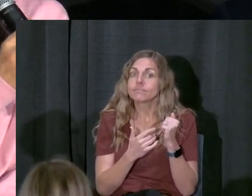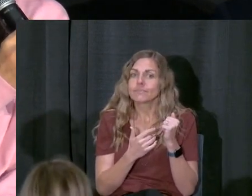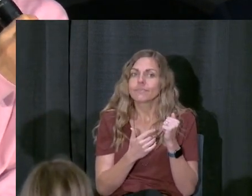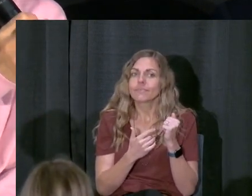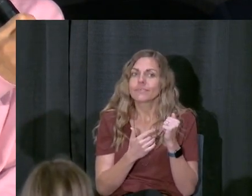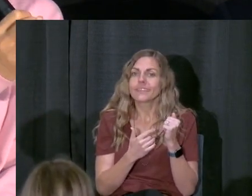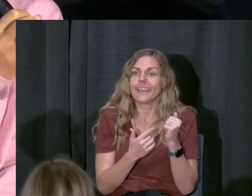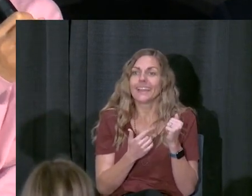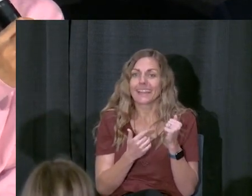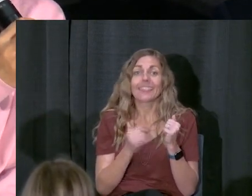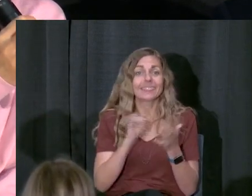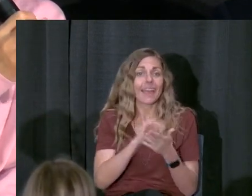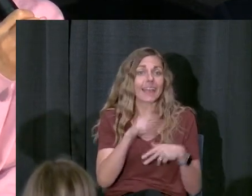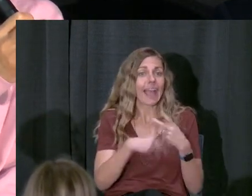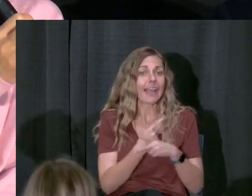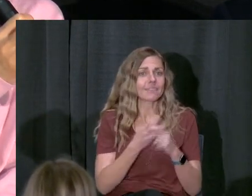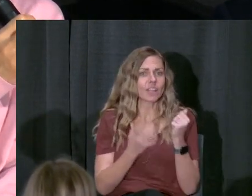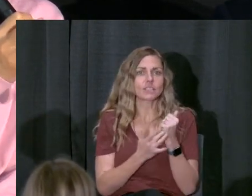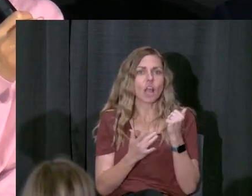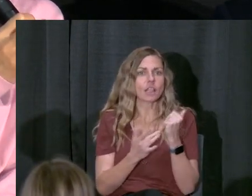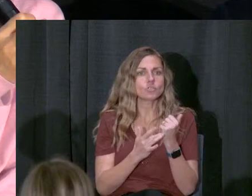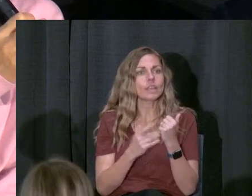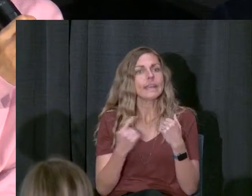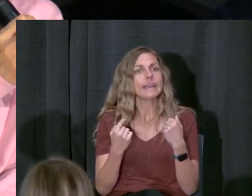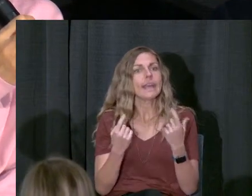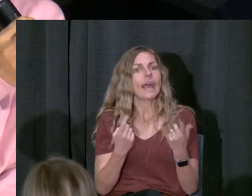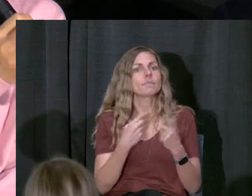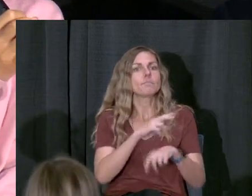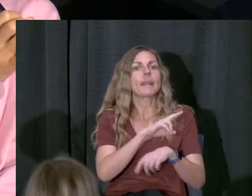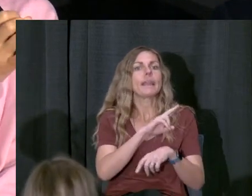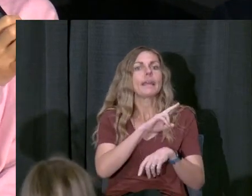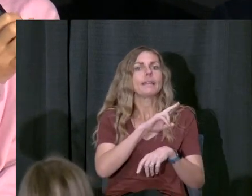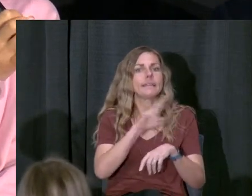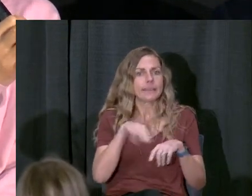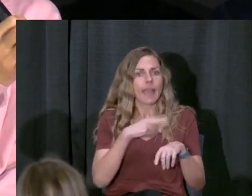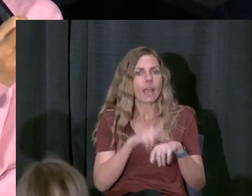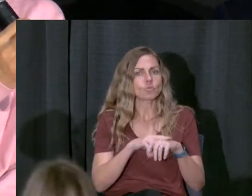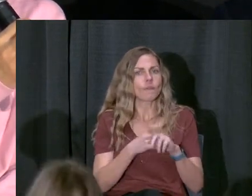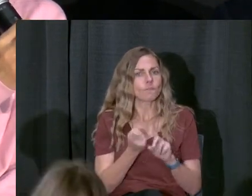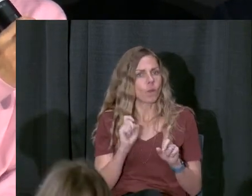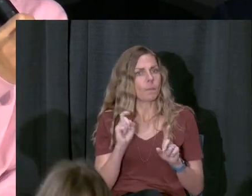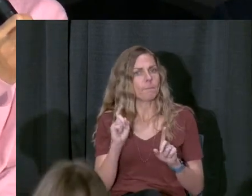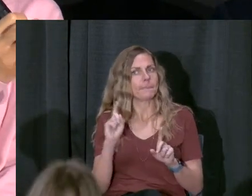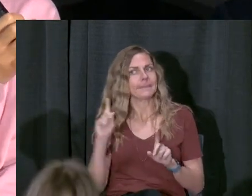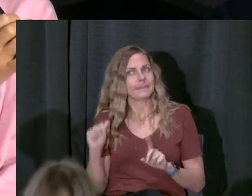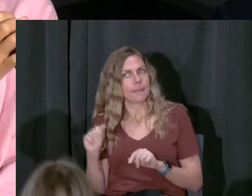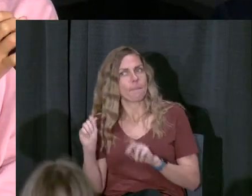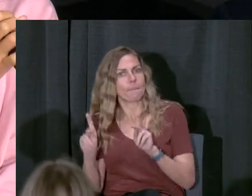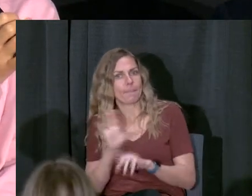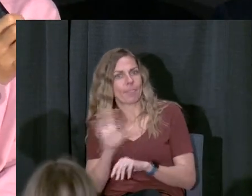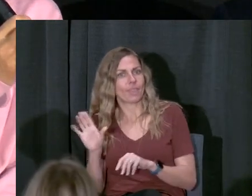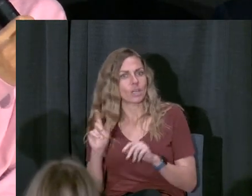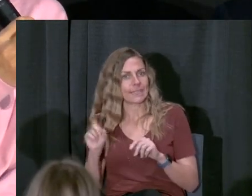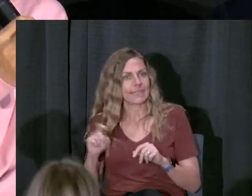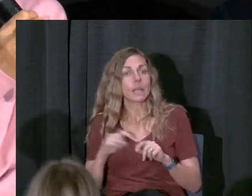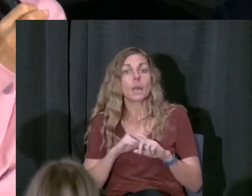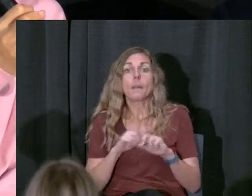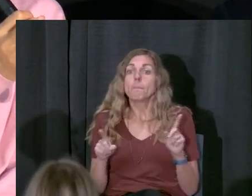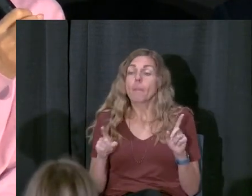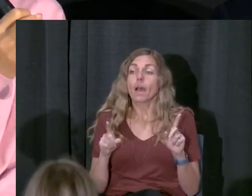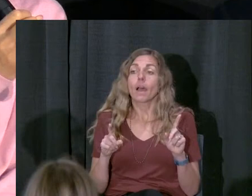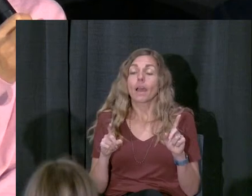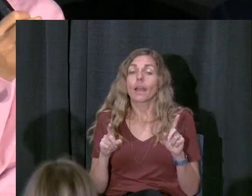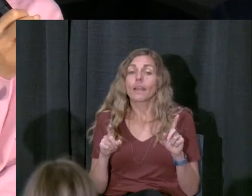such technologies have been nurtured by the needs of people with disabilities. And you know, Bint